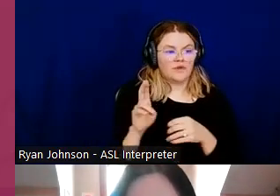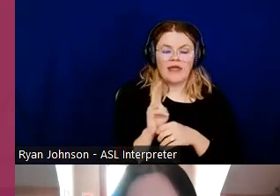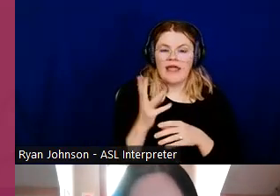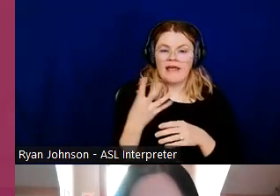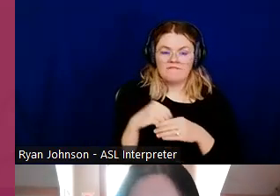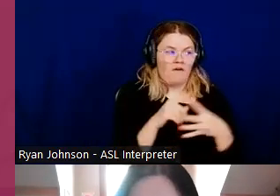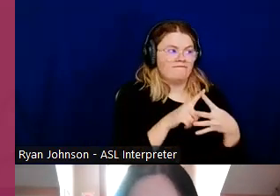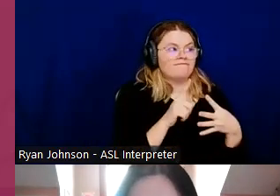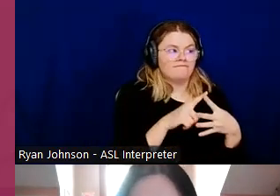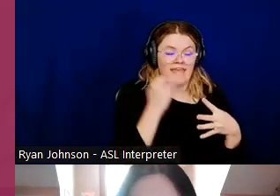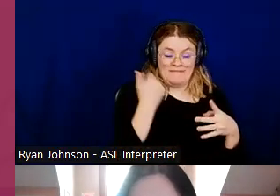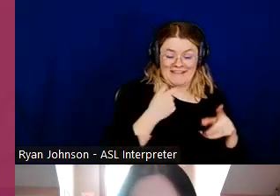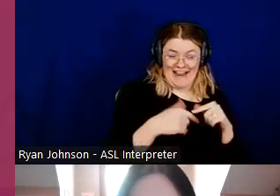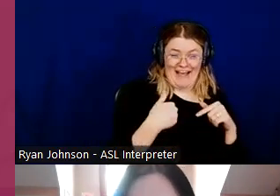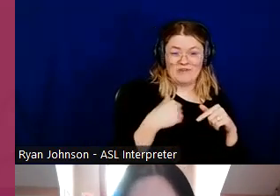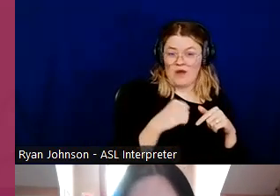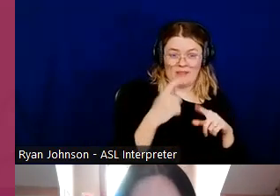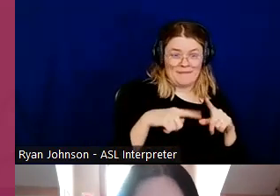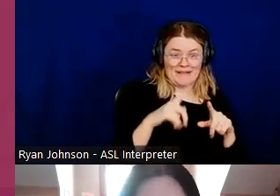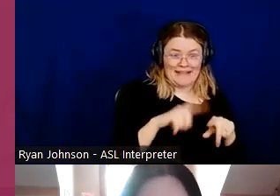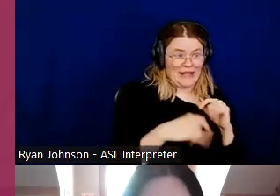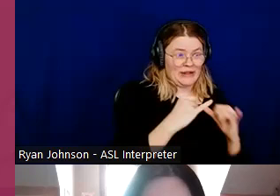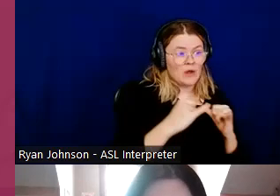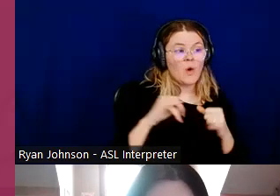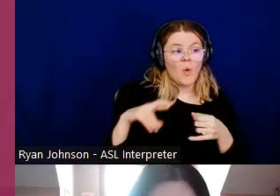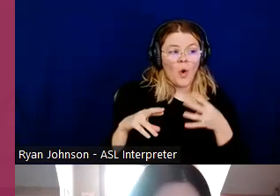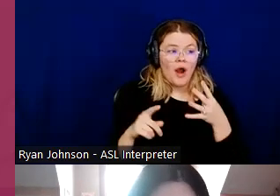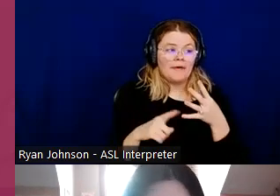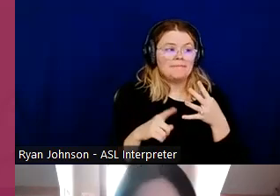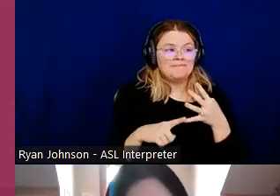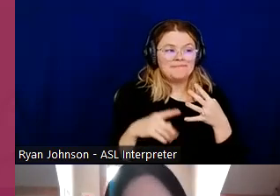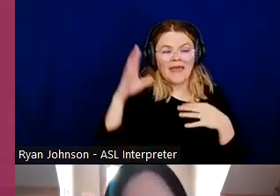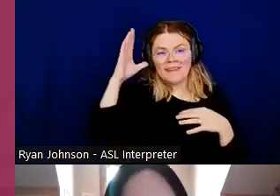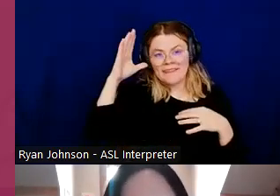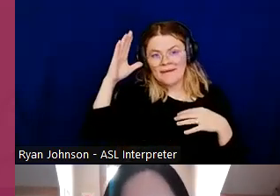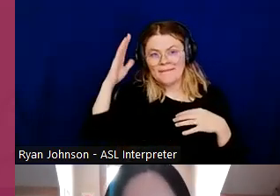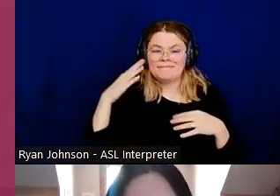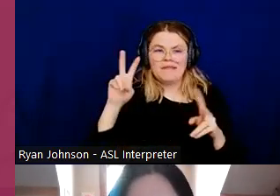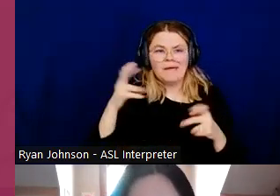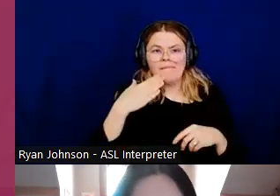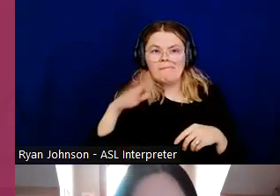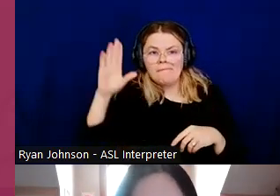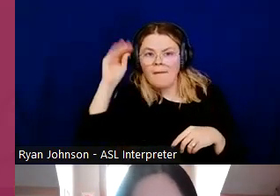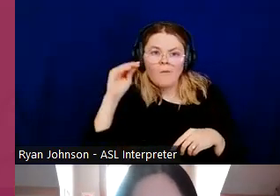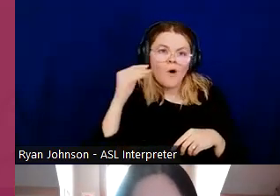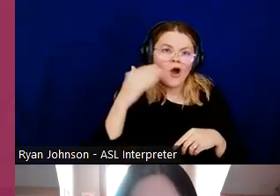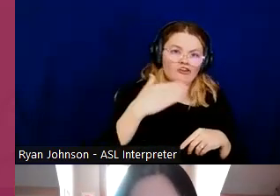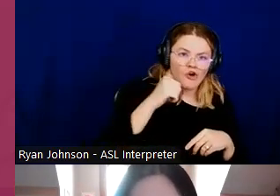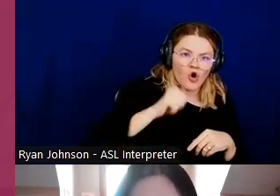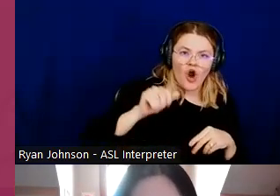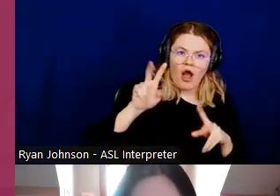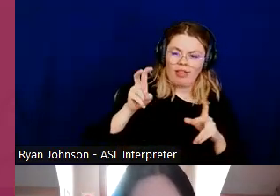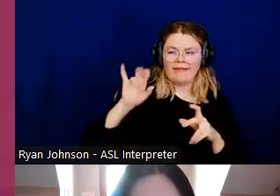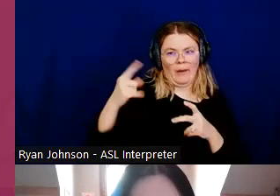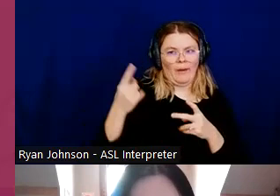And these two are very, very common tropes, which is why I thought it was important to add it on this webinar. And